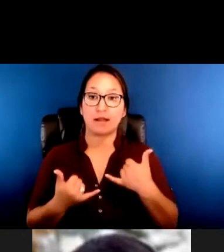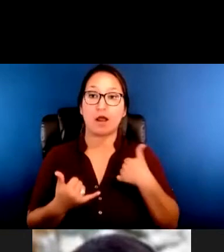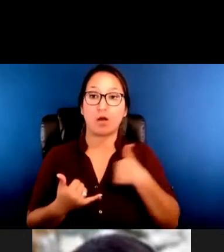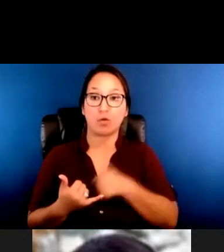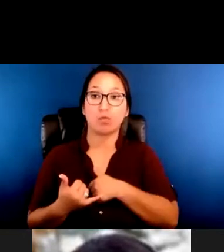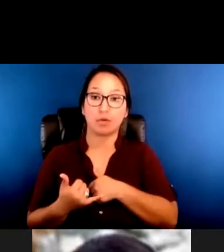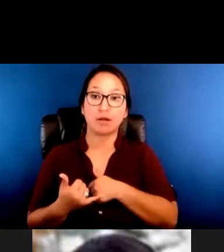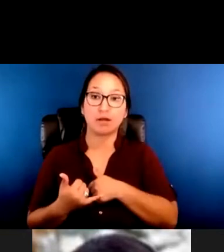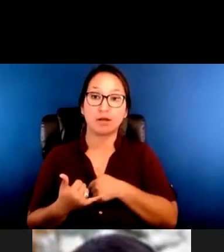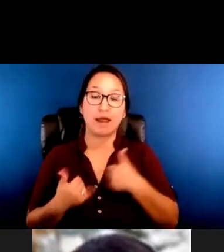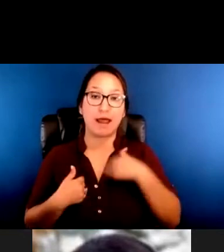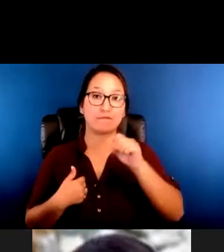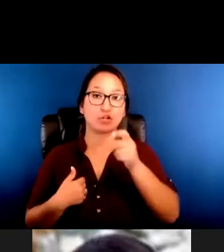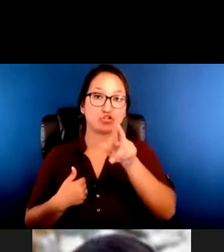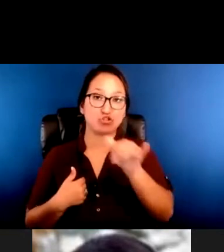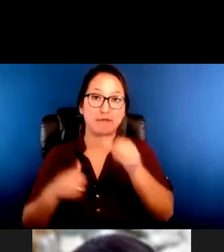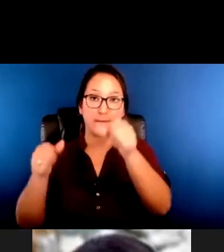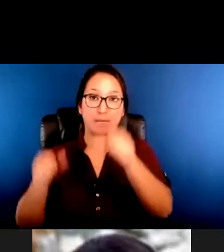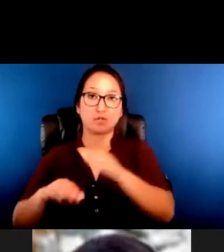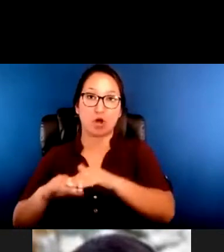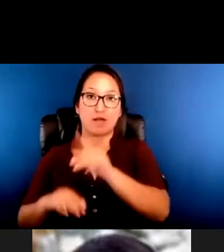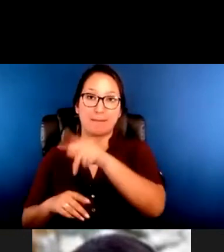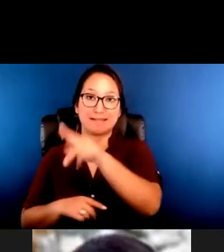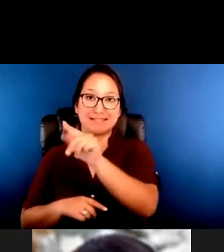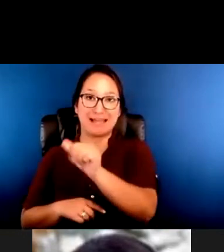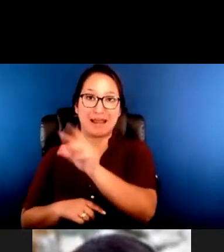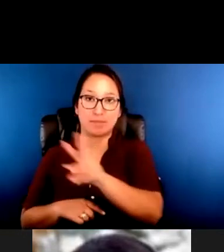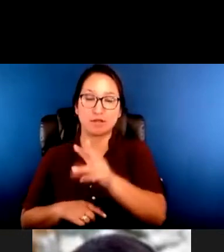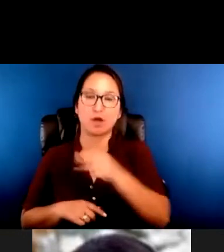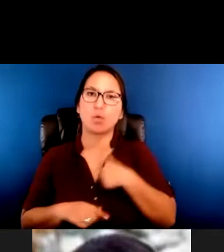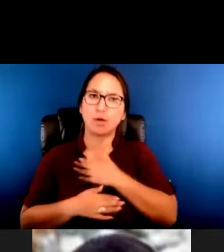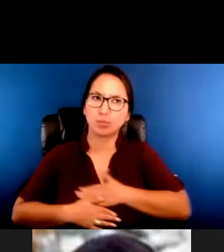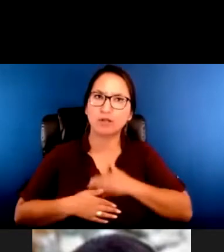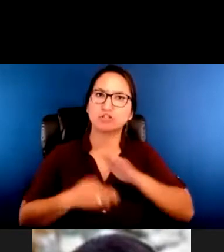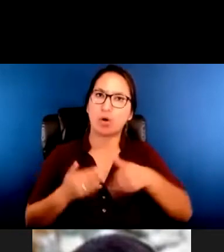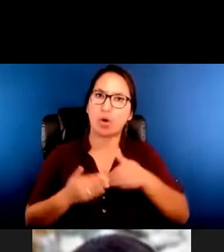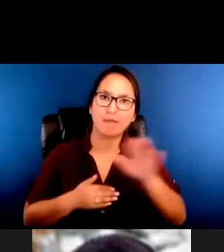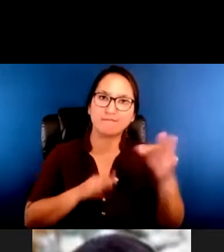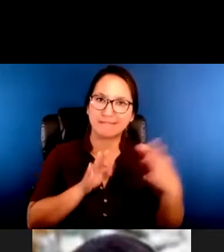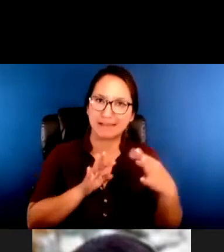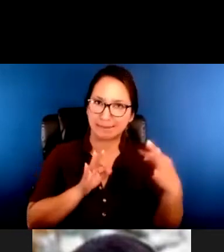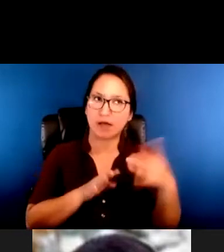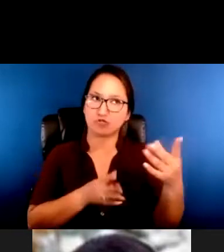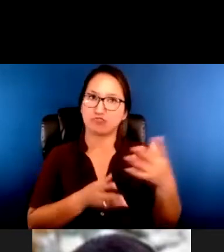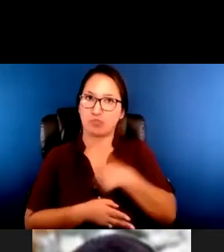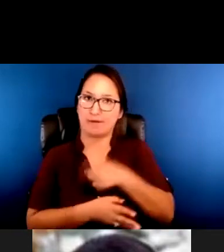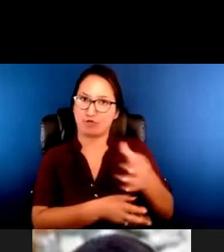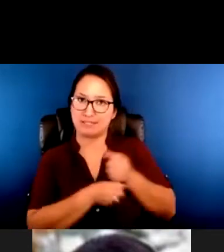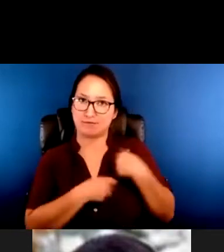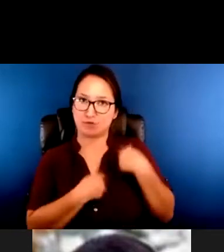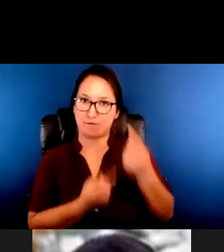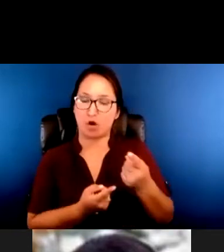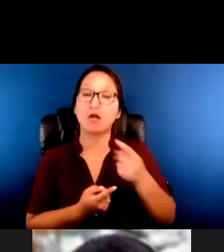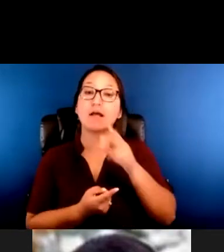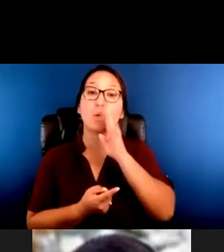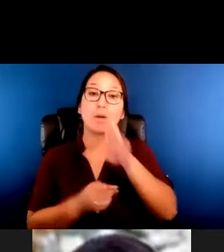also posted on our PTA website. We appreciate all the feedback that we have received so far. This survey is open until November 15th, so